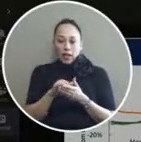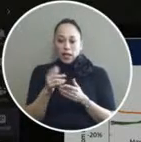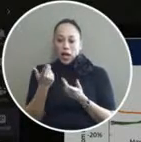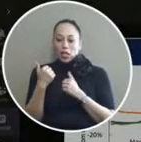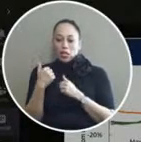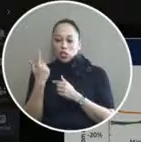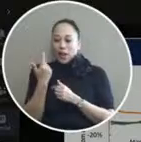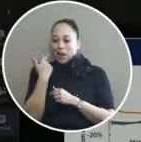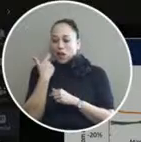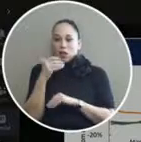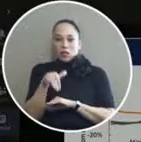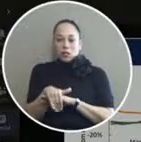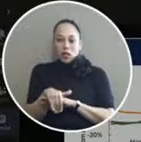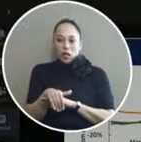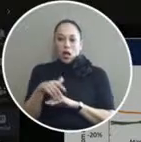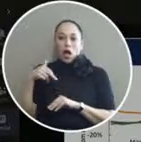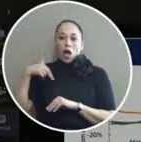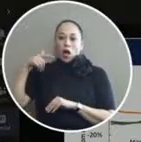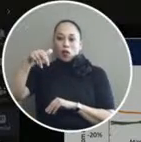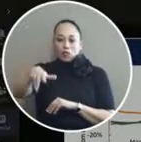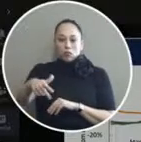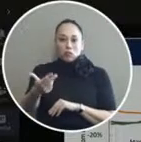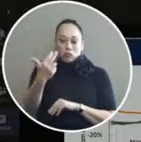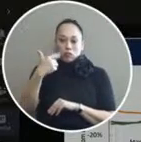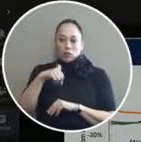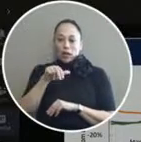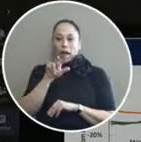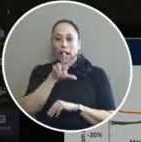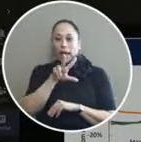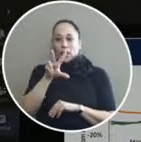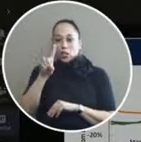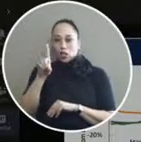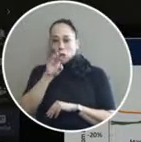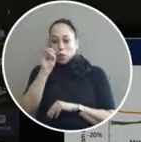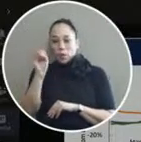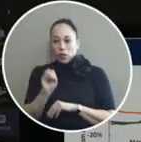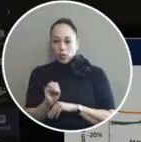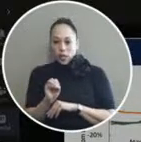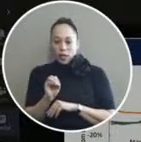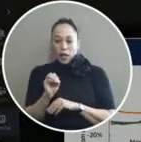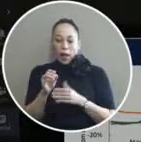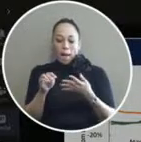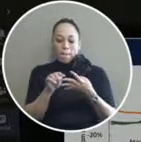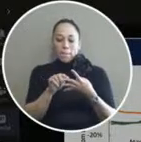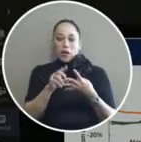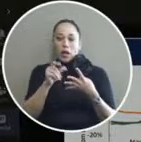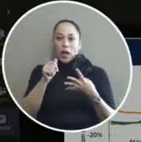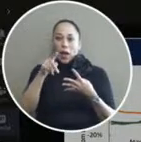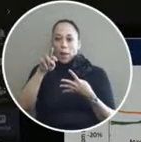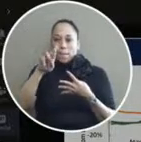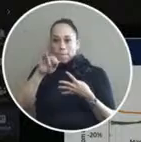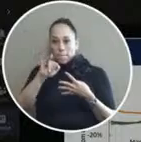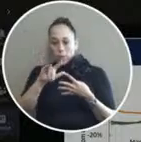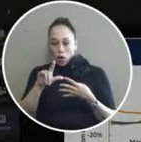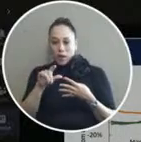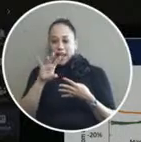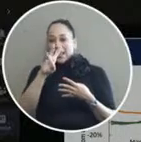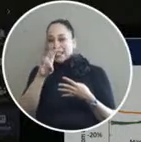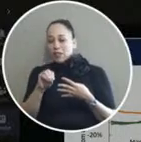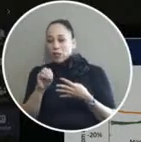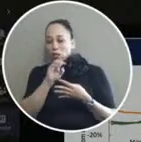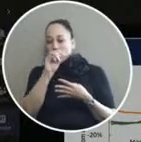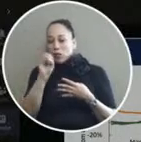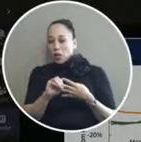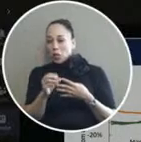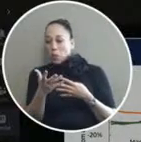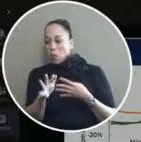night. On the pedestrian side, we bottomed out at about 82% in mid-April. We bottomed out at about 70%, more